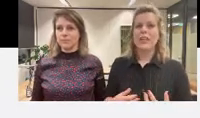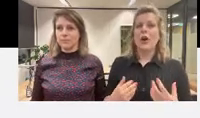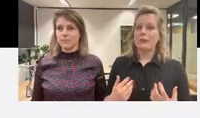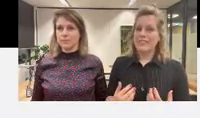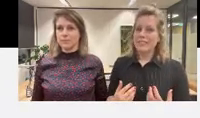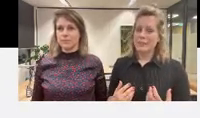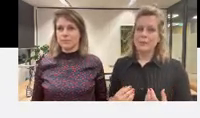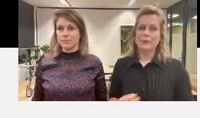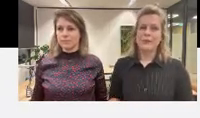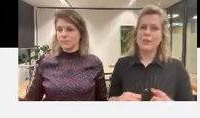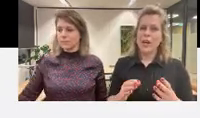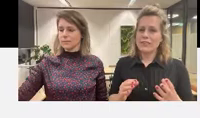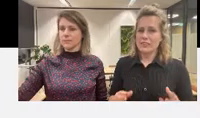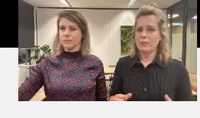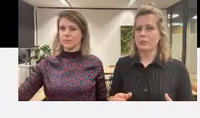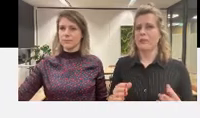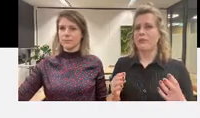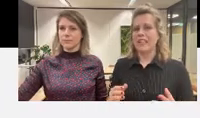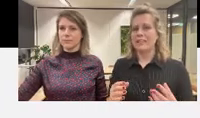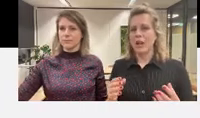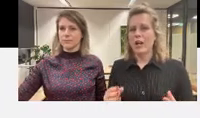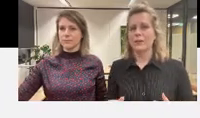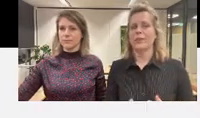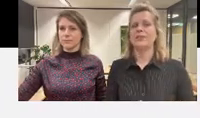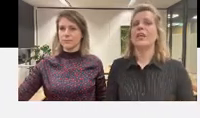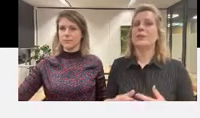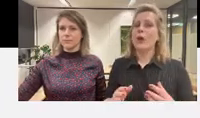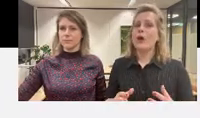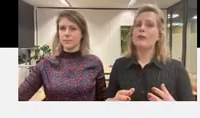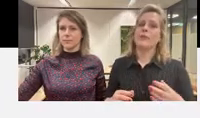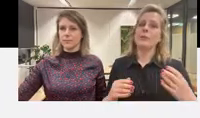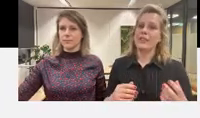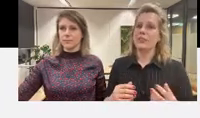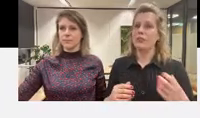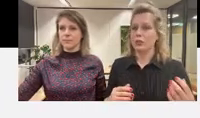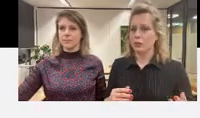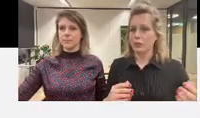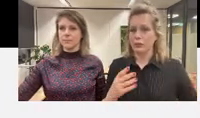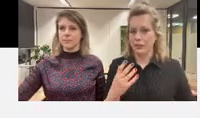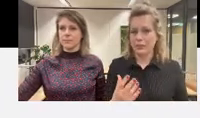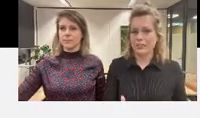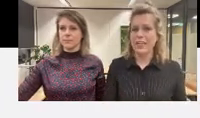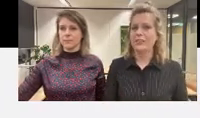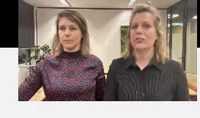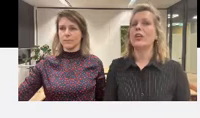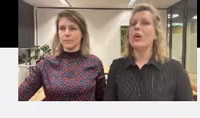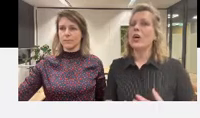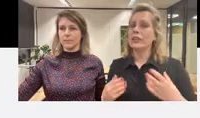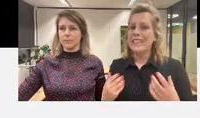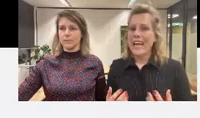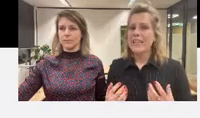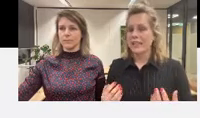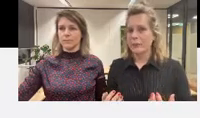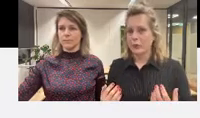complexity of these symptoms do not seem to be valid arguments for offering patients a course of stabilization